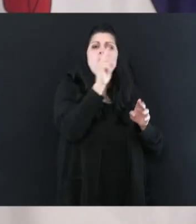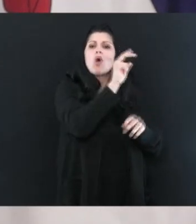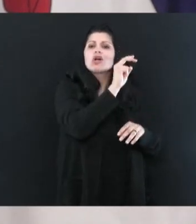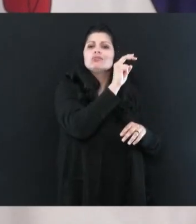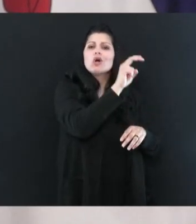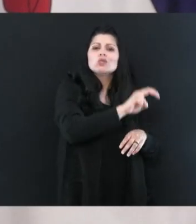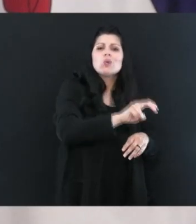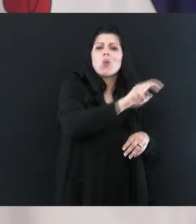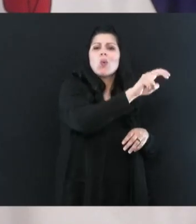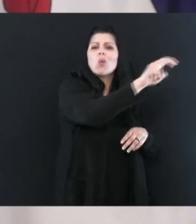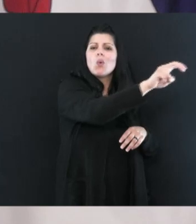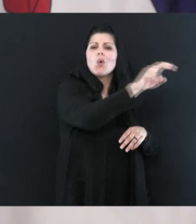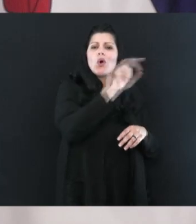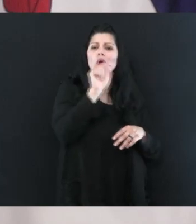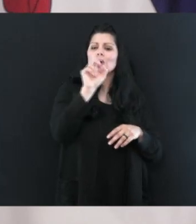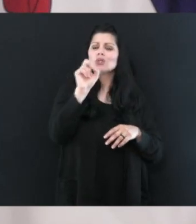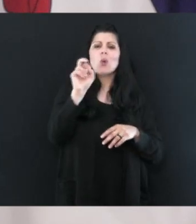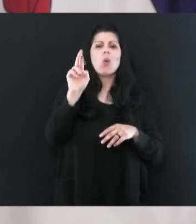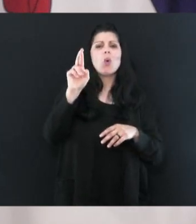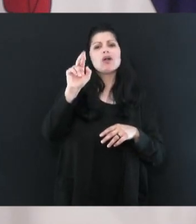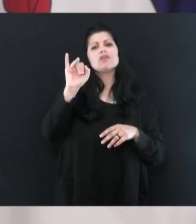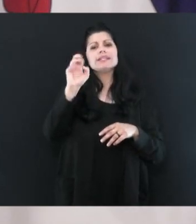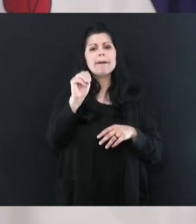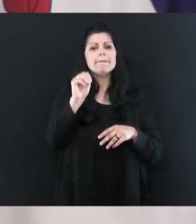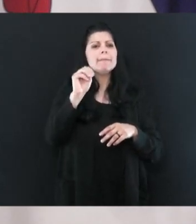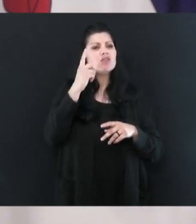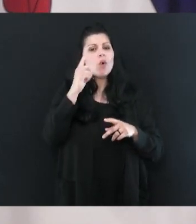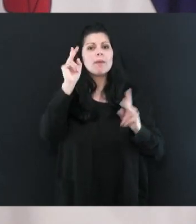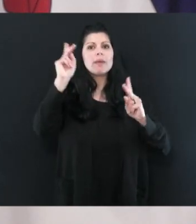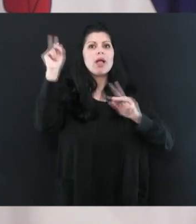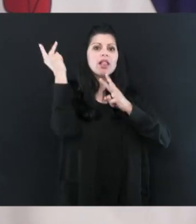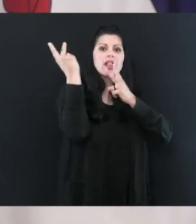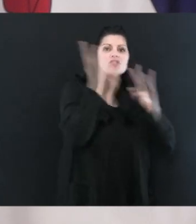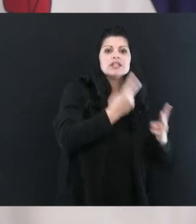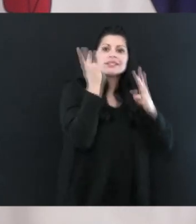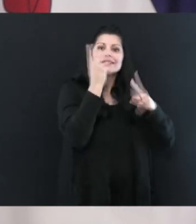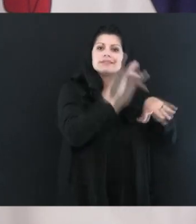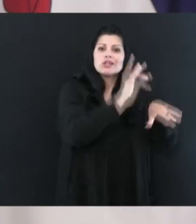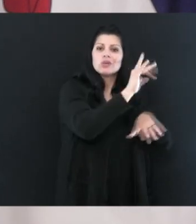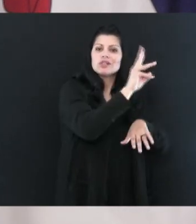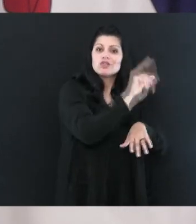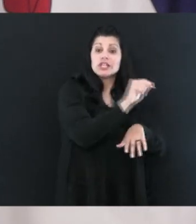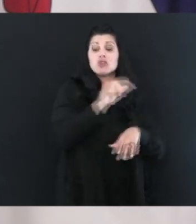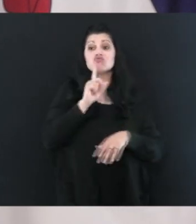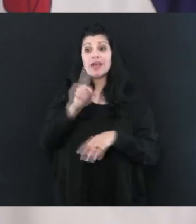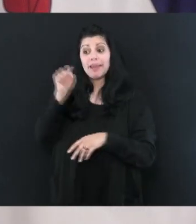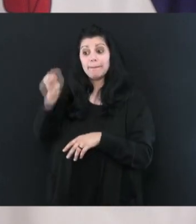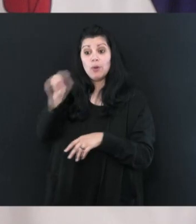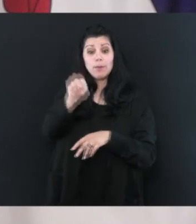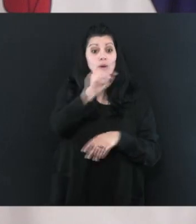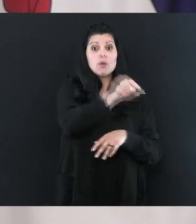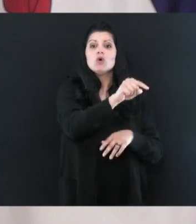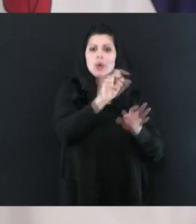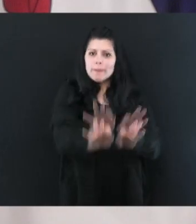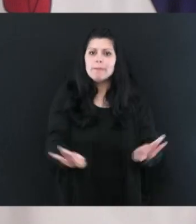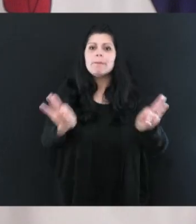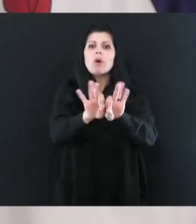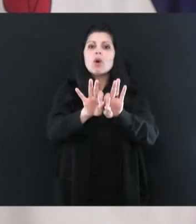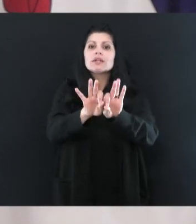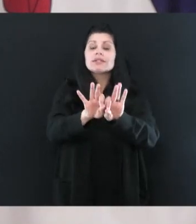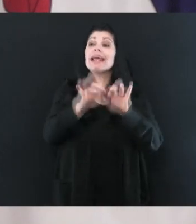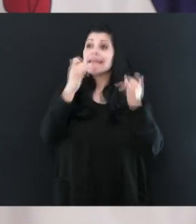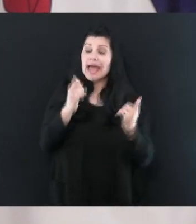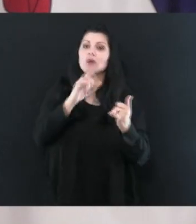business and opportunities coming to West Virginia, all that. But those are three cornerstones, that's for sure. Now, Brad, back to your